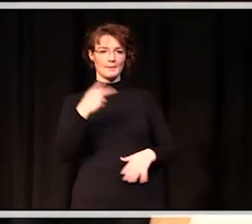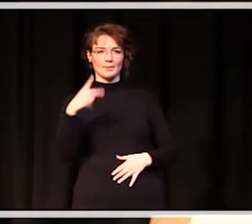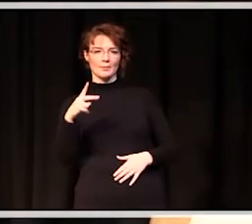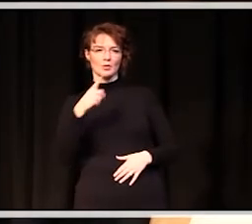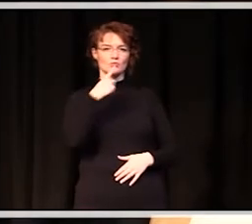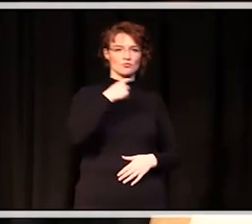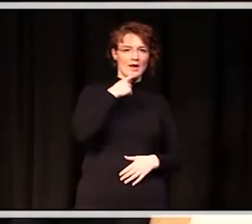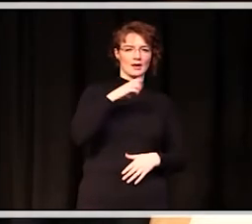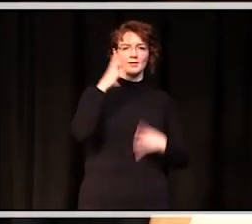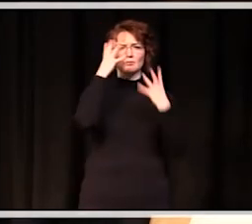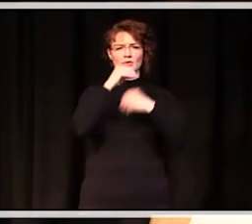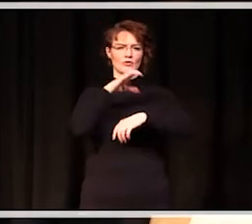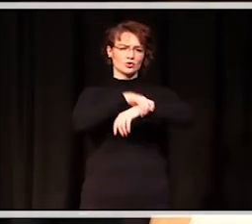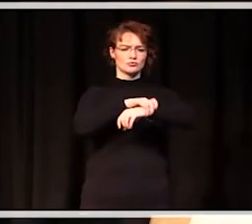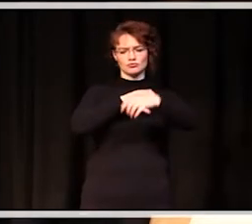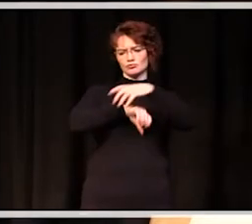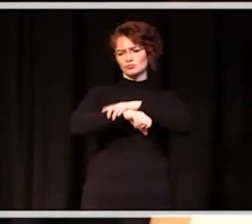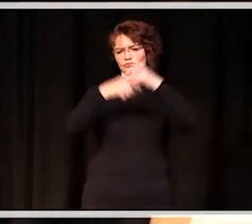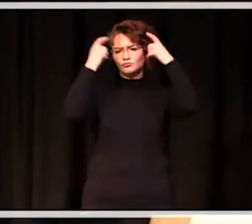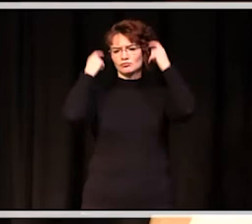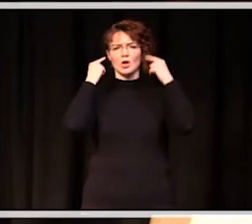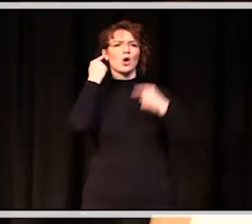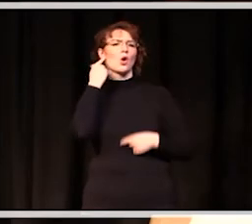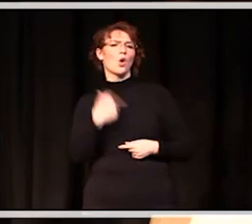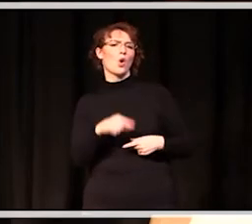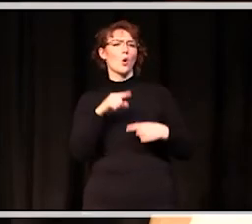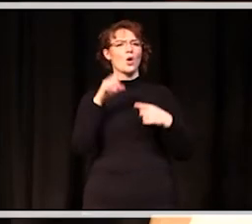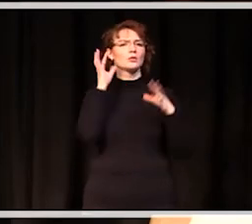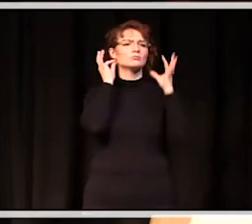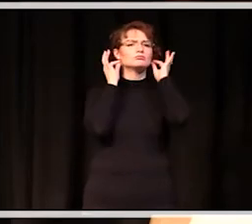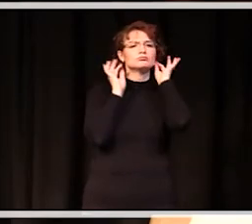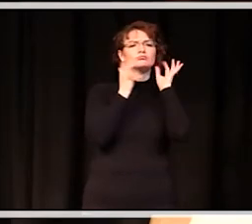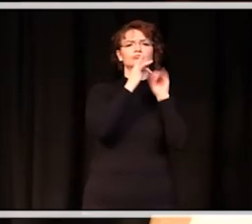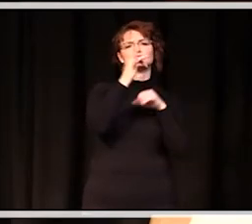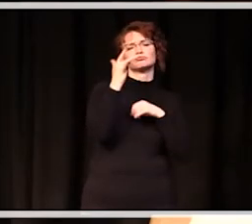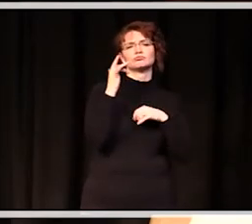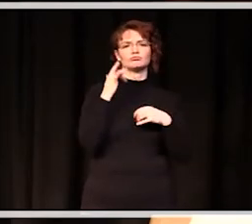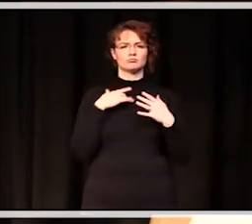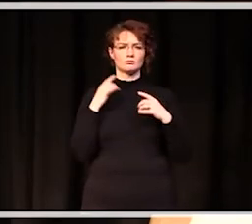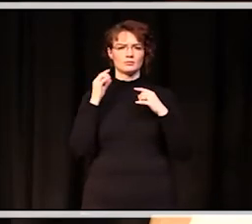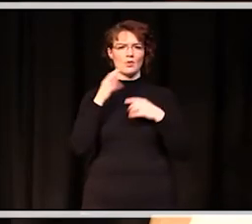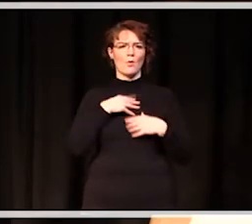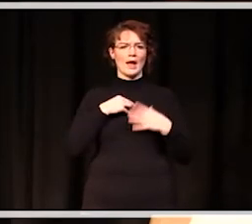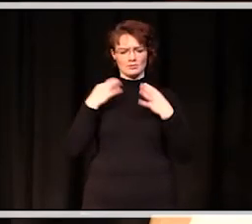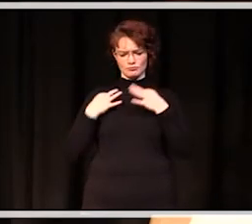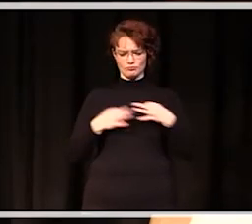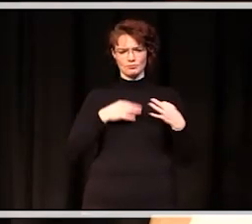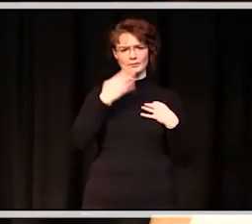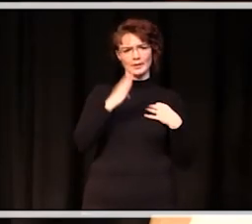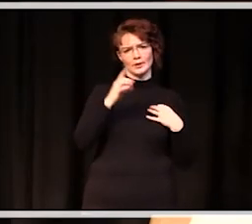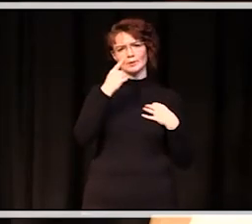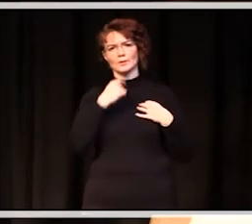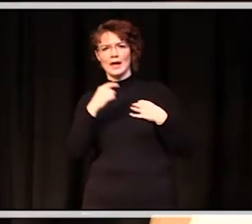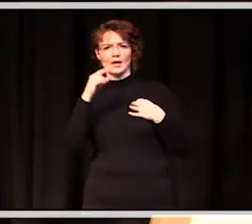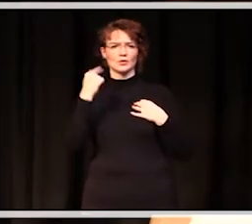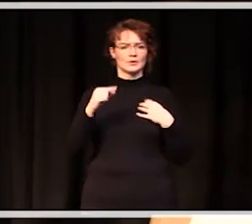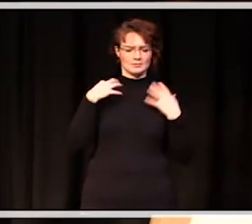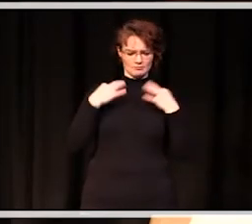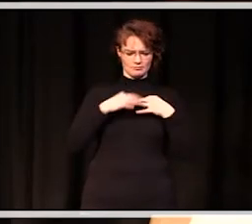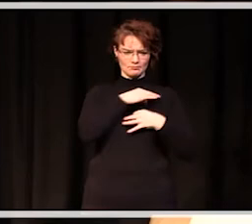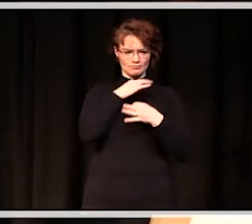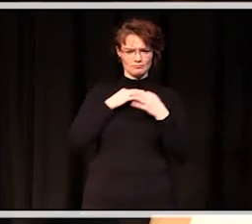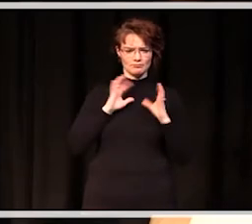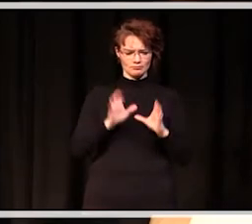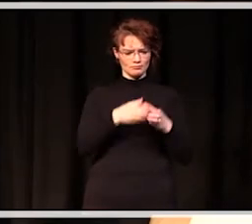beautiful jewelry made of gold and precious gems and pearls. In her hand she held a gold goblet full of obscenities